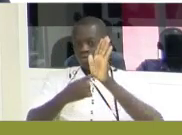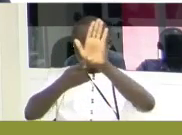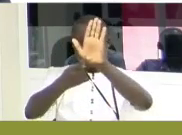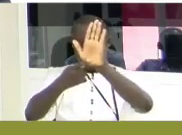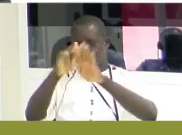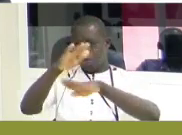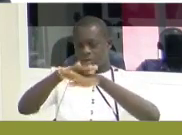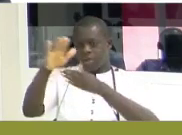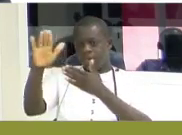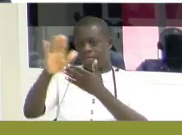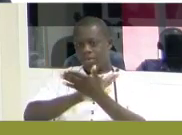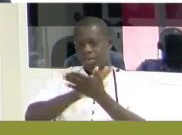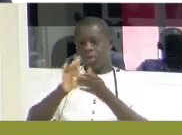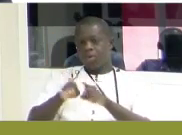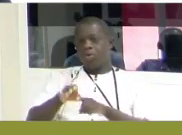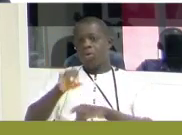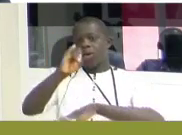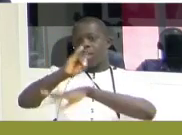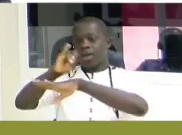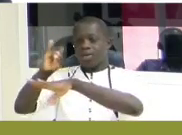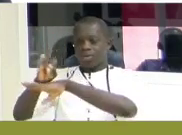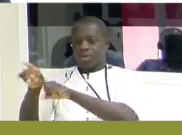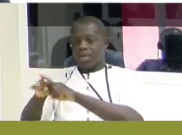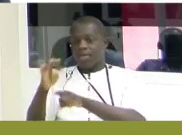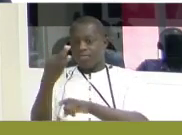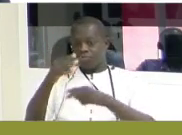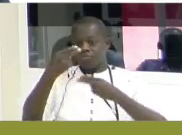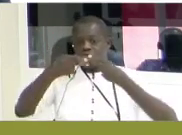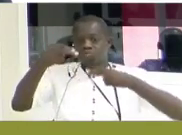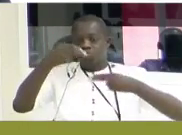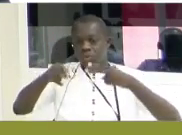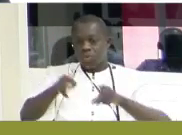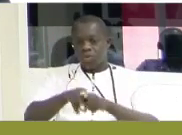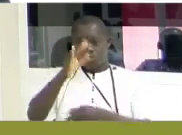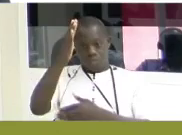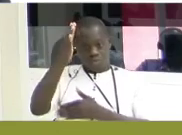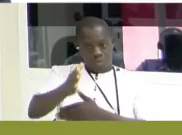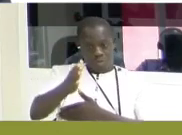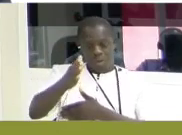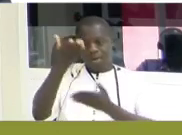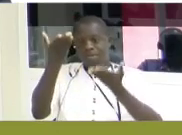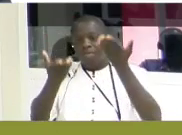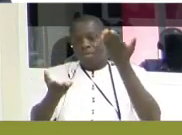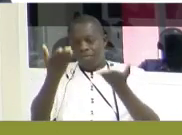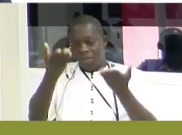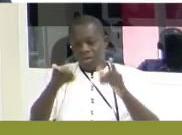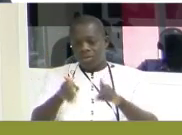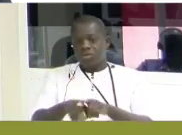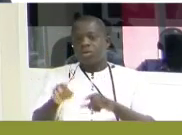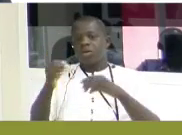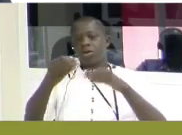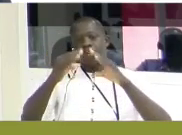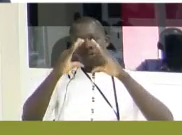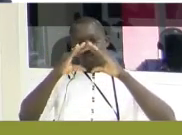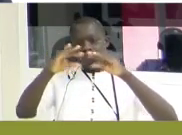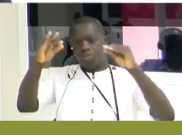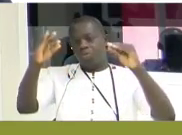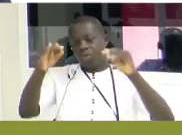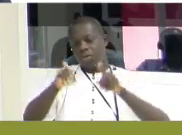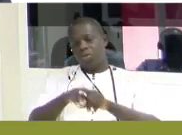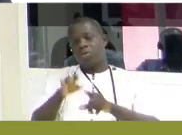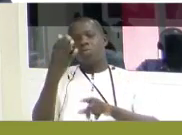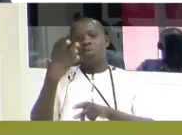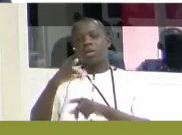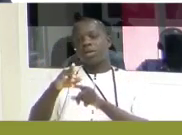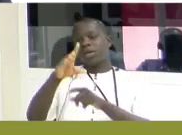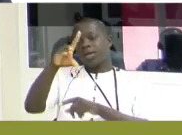those orders. We will, as long as the story is factual and balanced, we always publish it. So when Deda was murdered